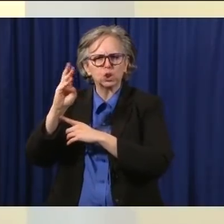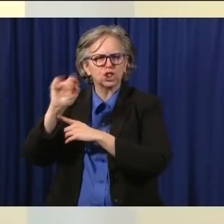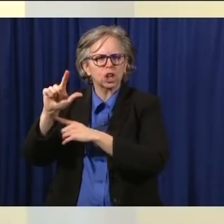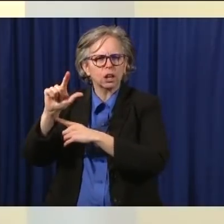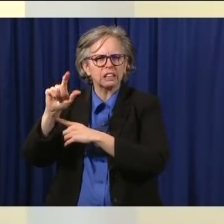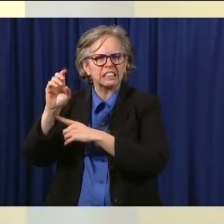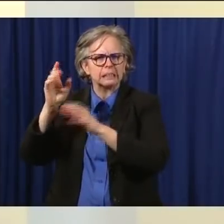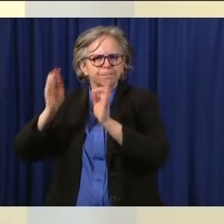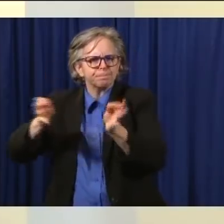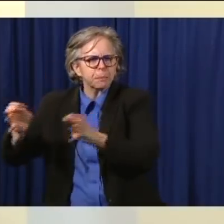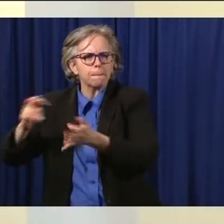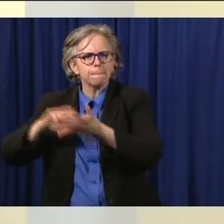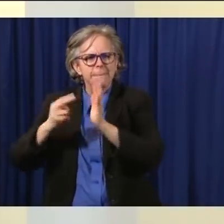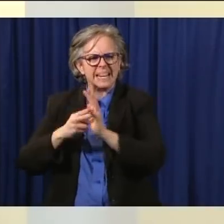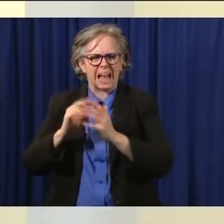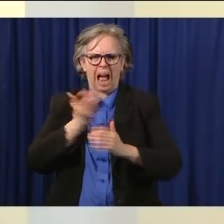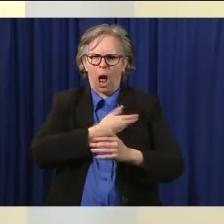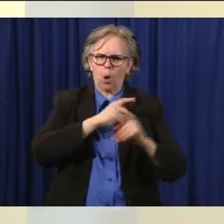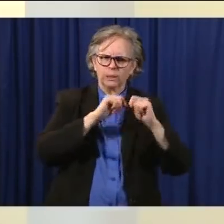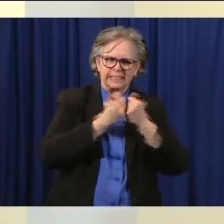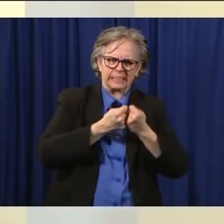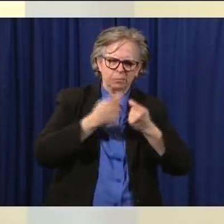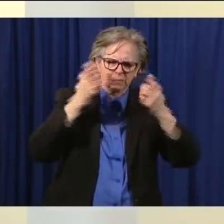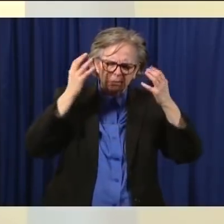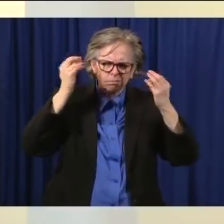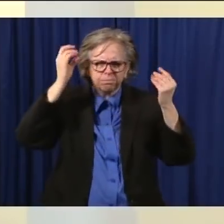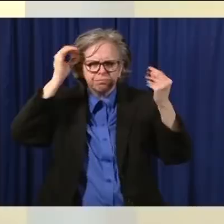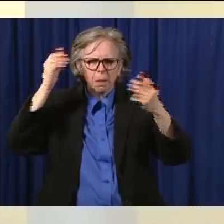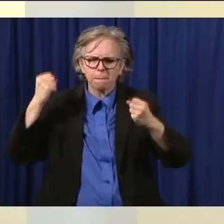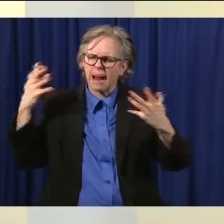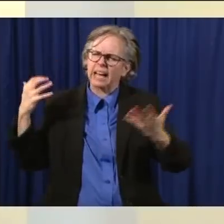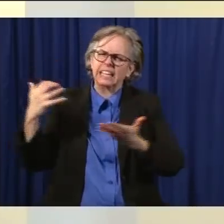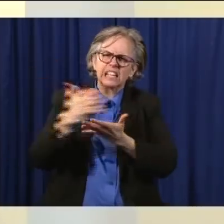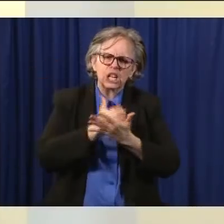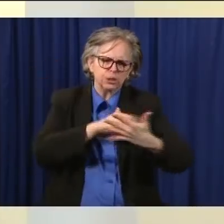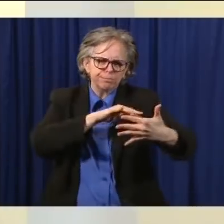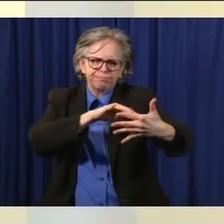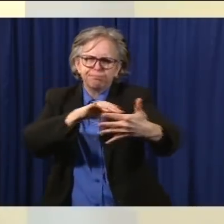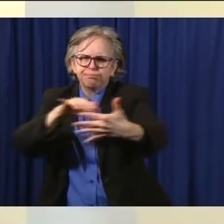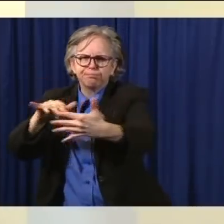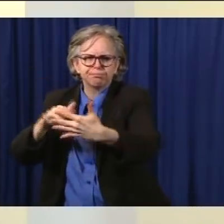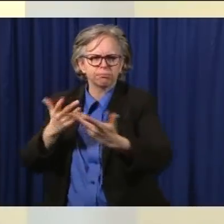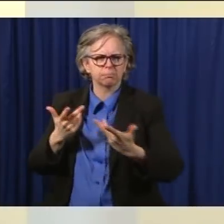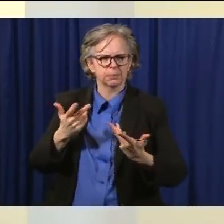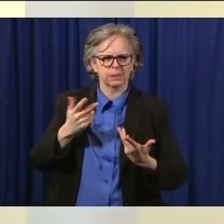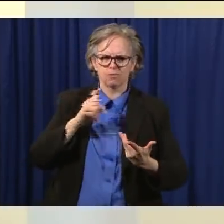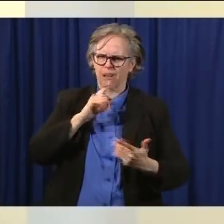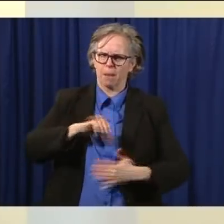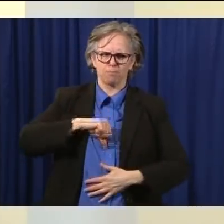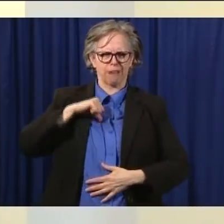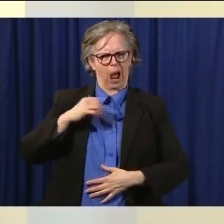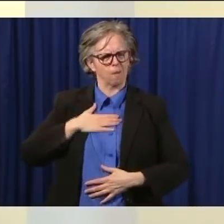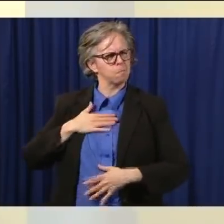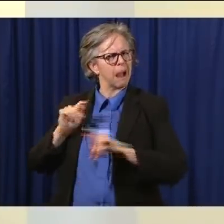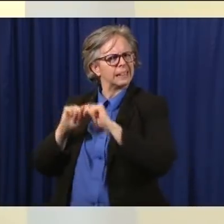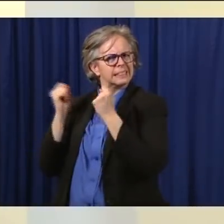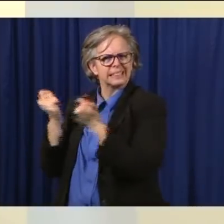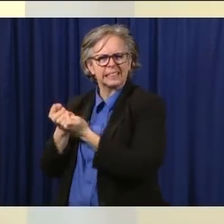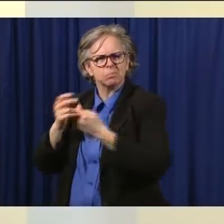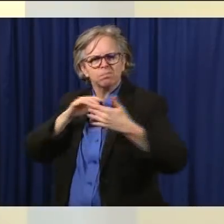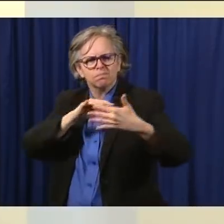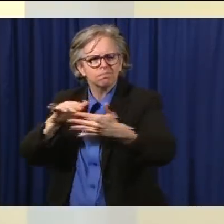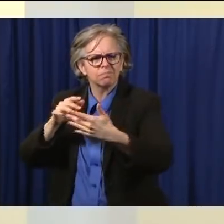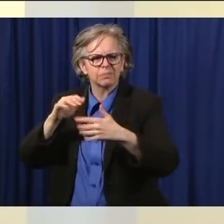for years, but really the accumulation of some data. And very proud, and just want to give a shout out to the team and turn it over to the